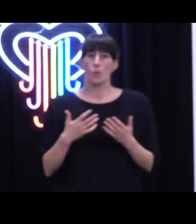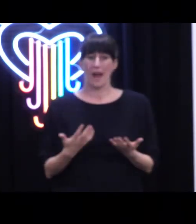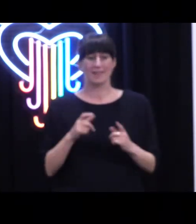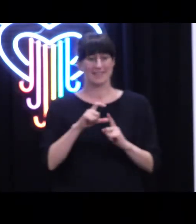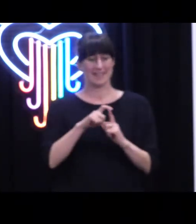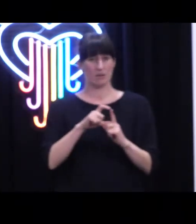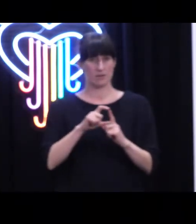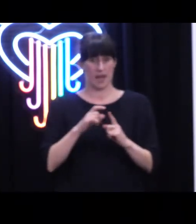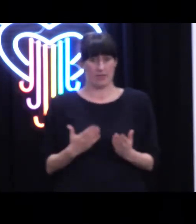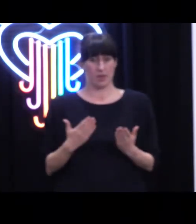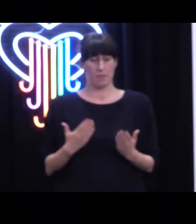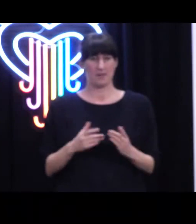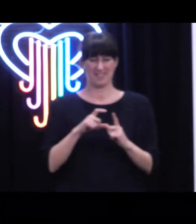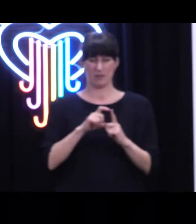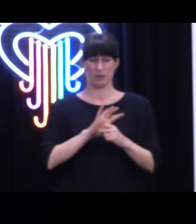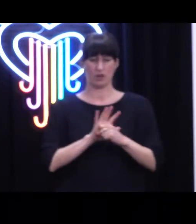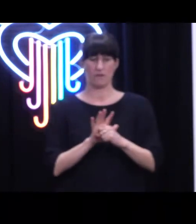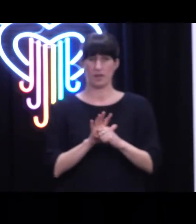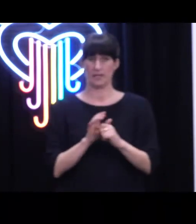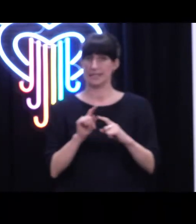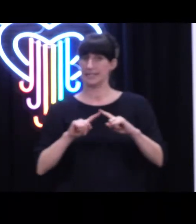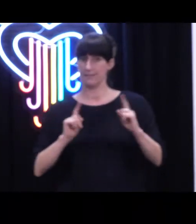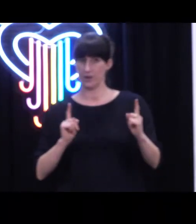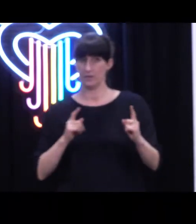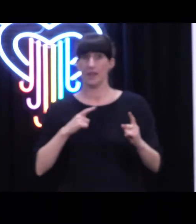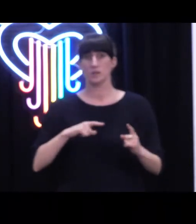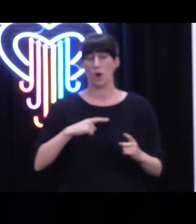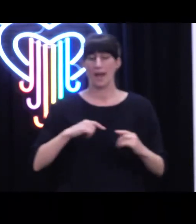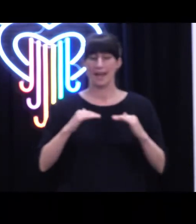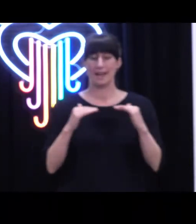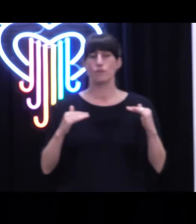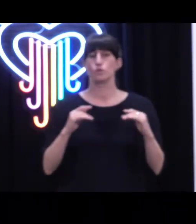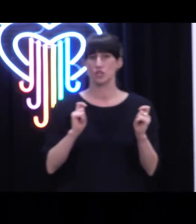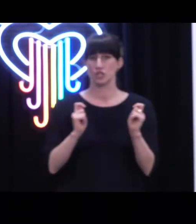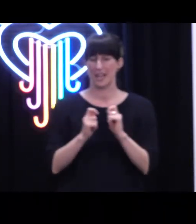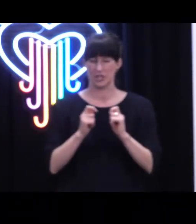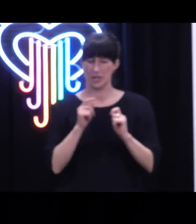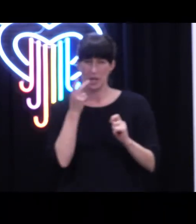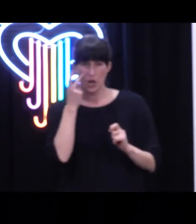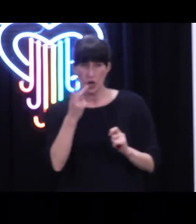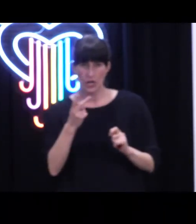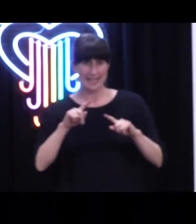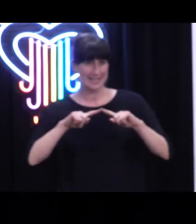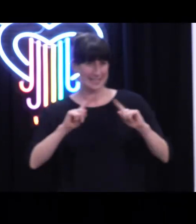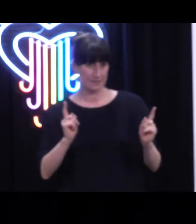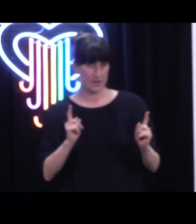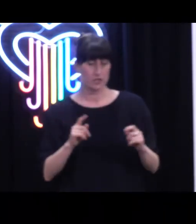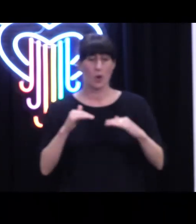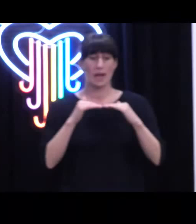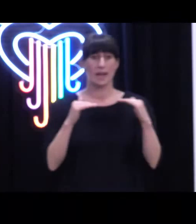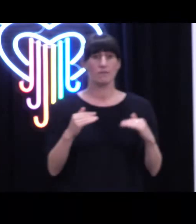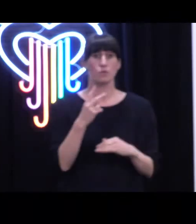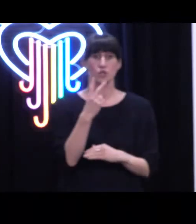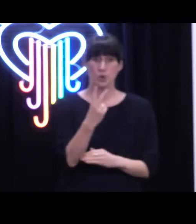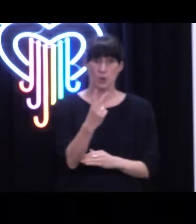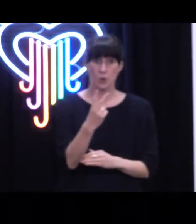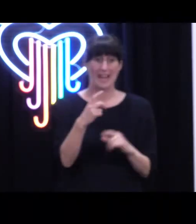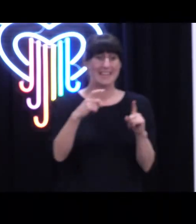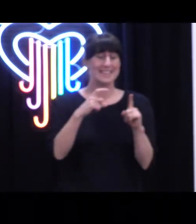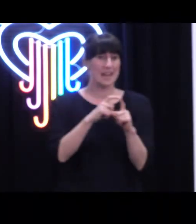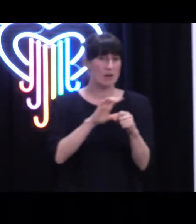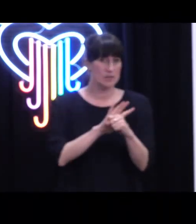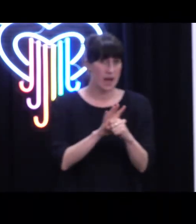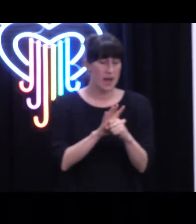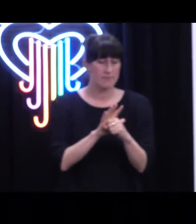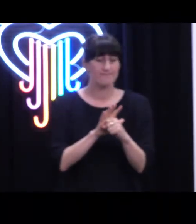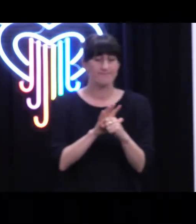response. A few weeks ago, we stepped into Alert Level 2, and we made changes to reflect the risk we